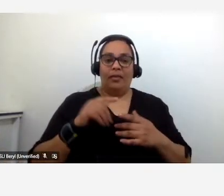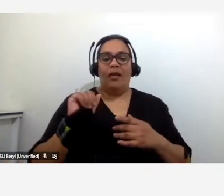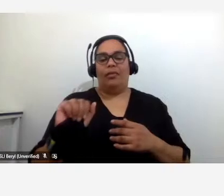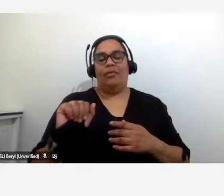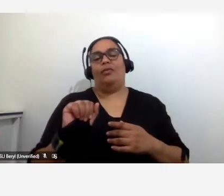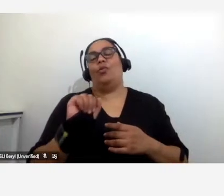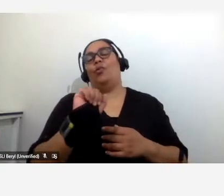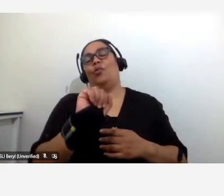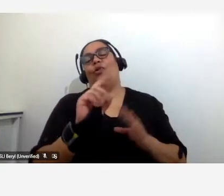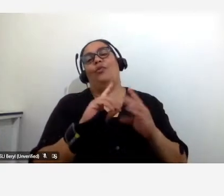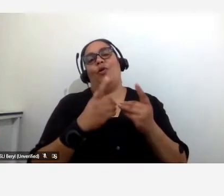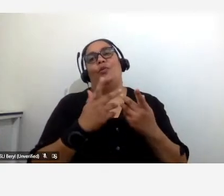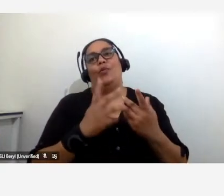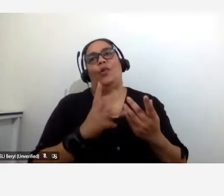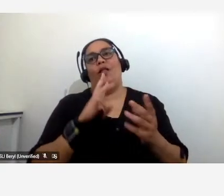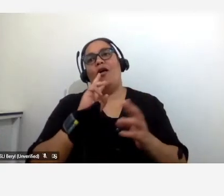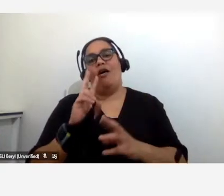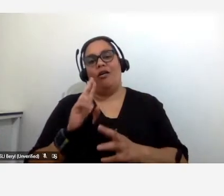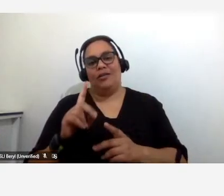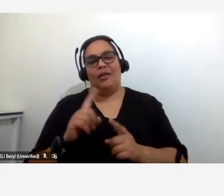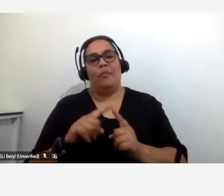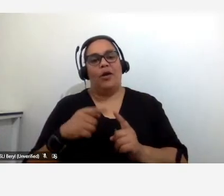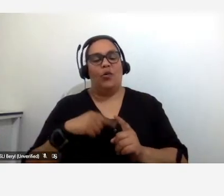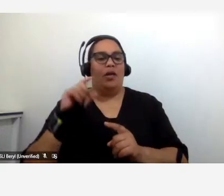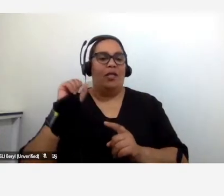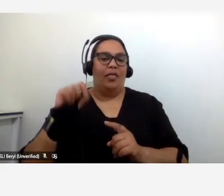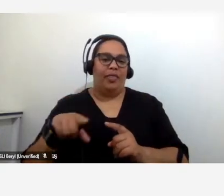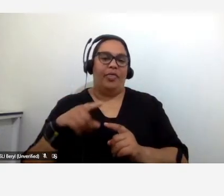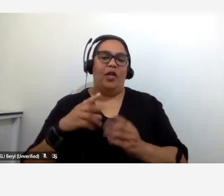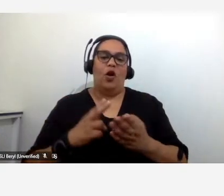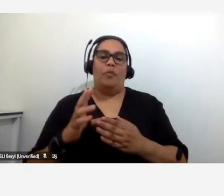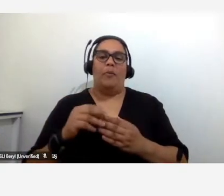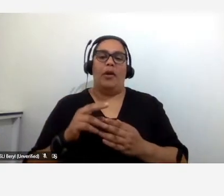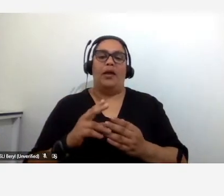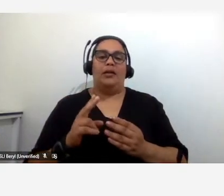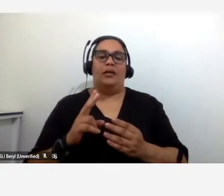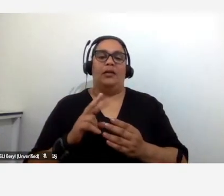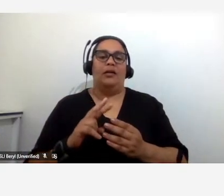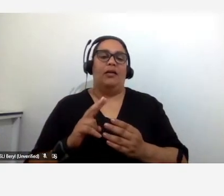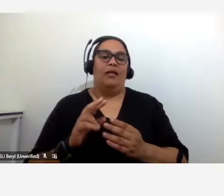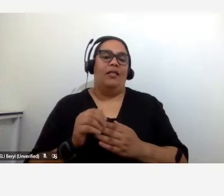technical details, and we'll ignore the fact the honourable member led the strike.